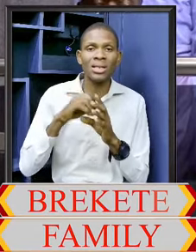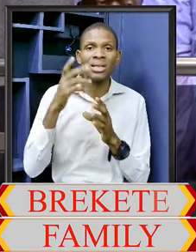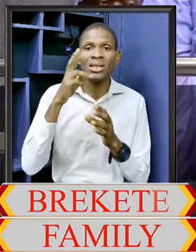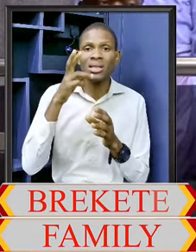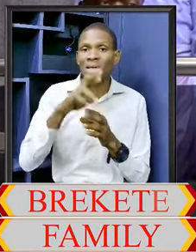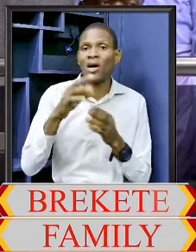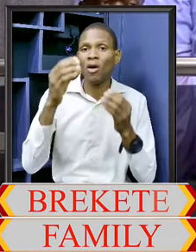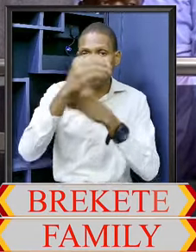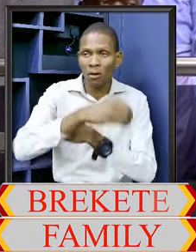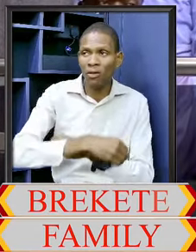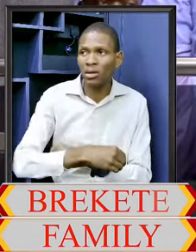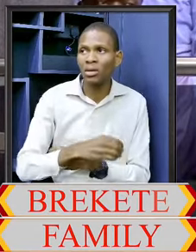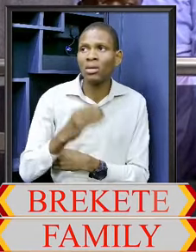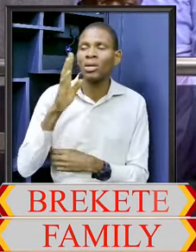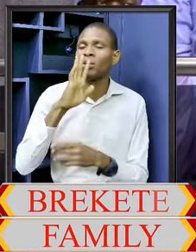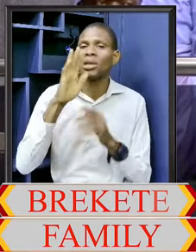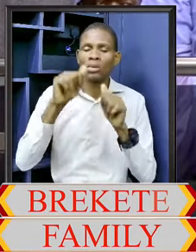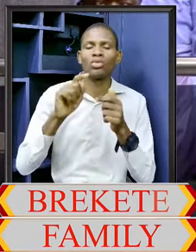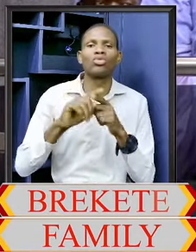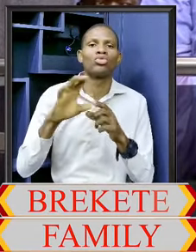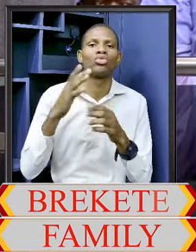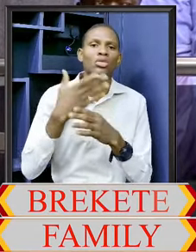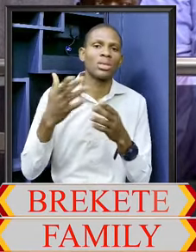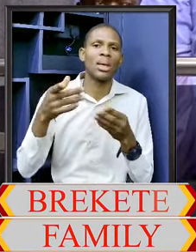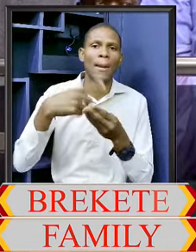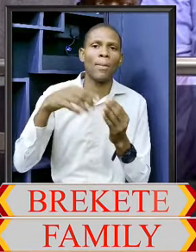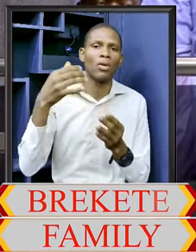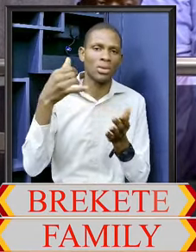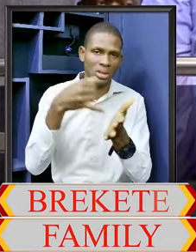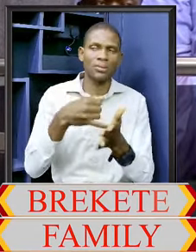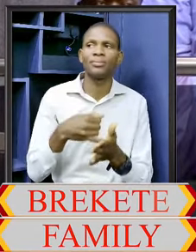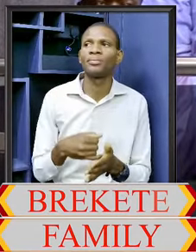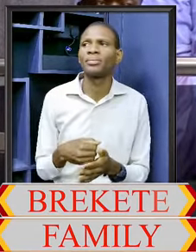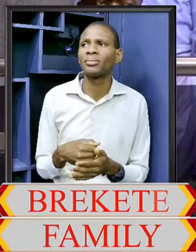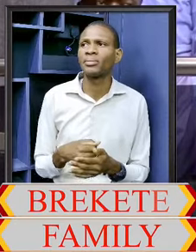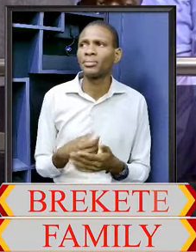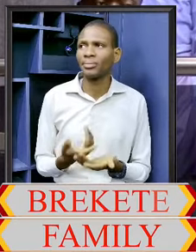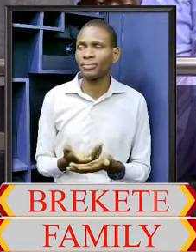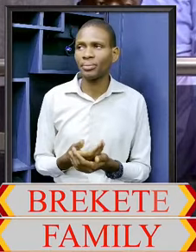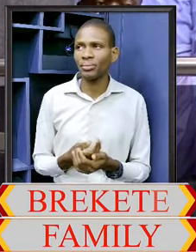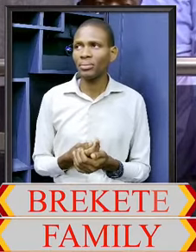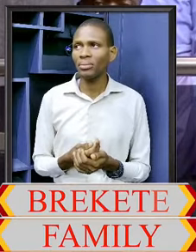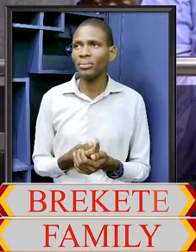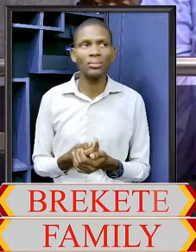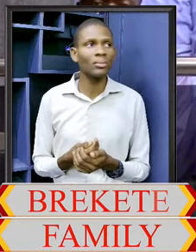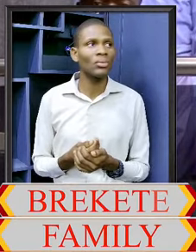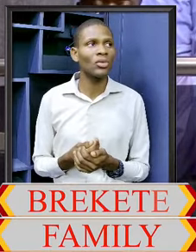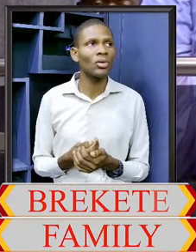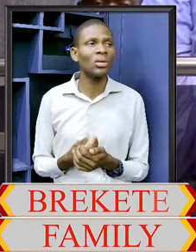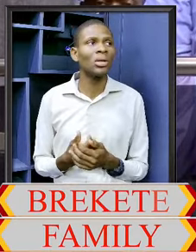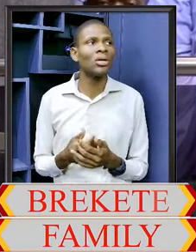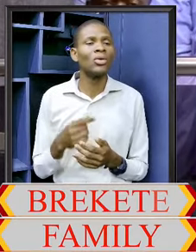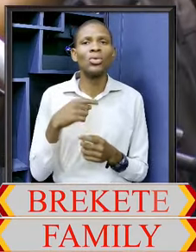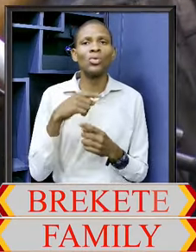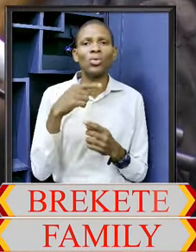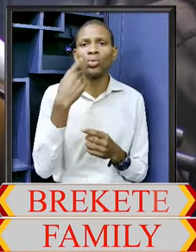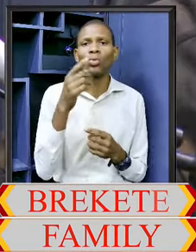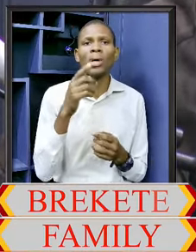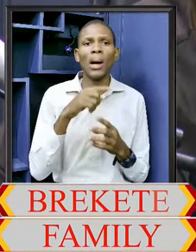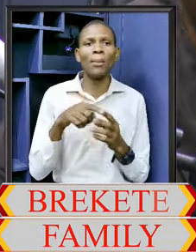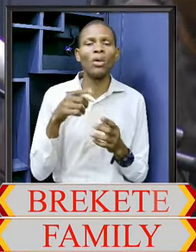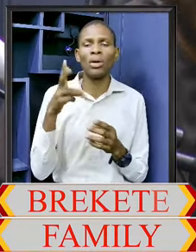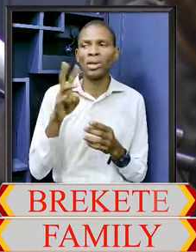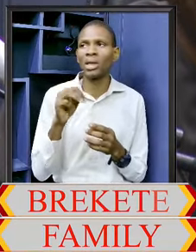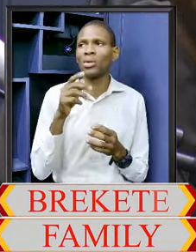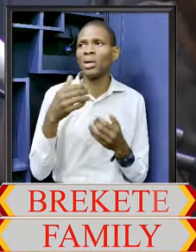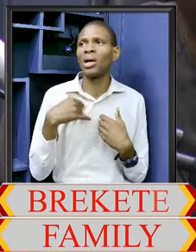office will be able to do something about it. So, okay, who among them you have